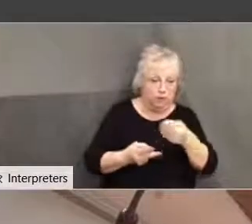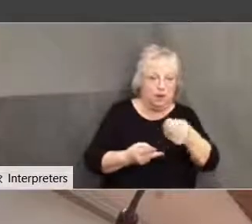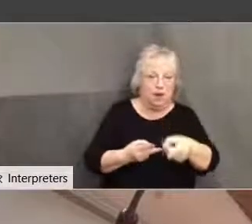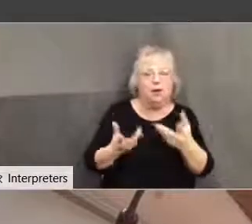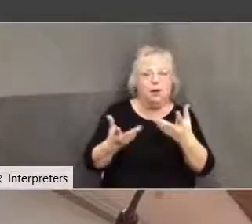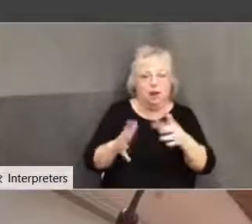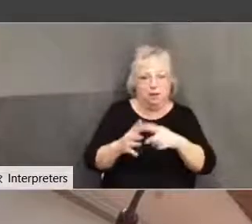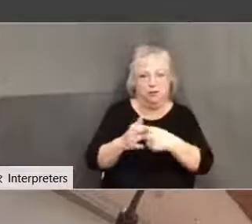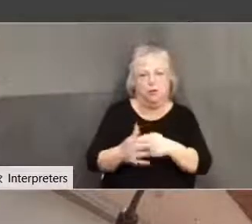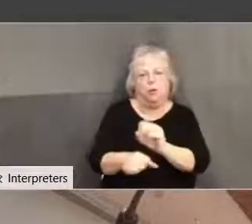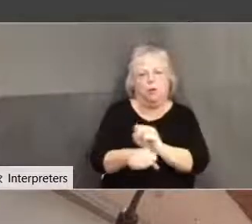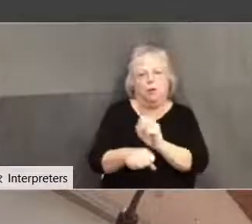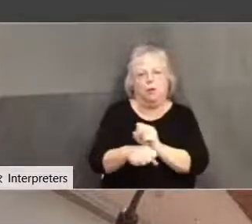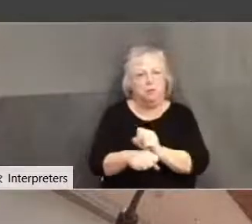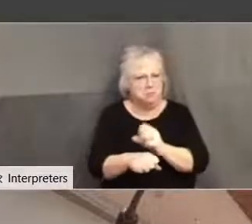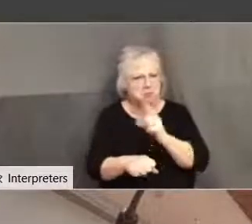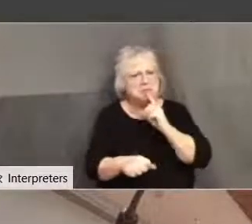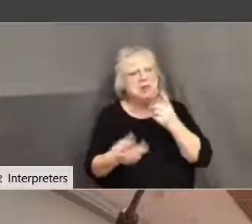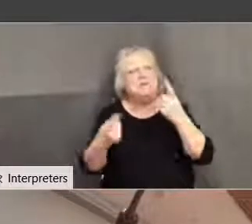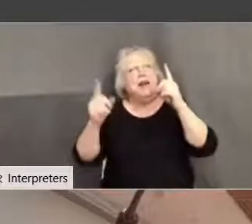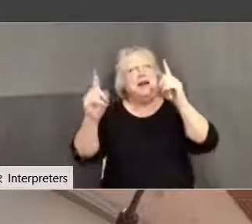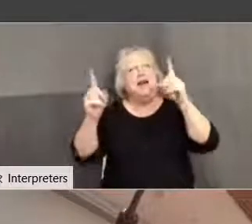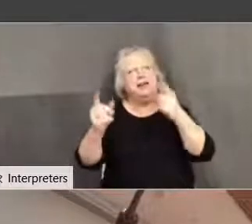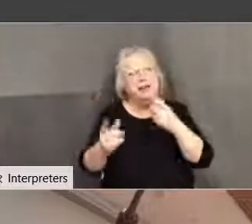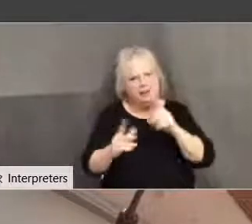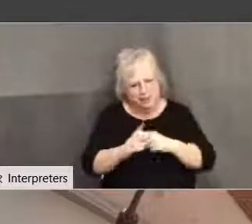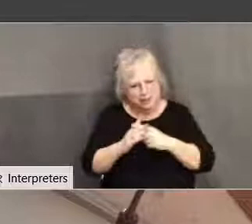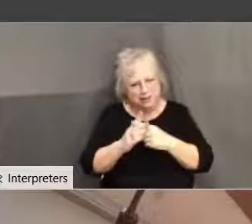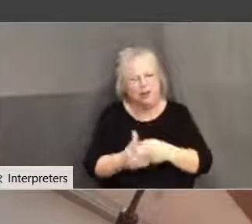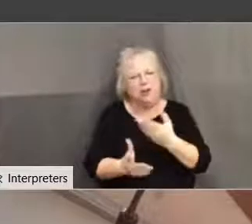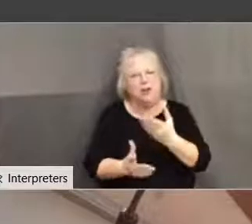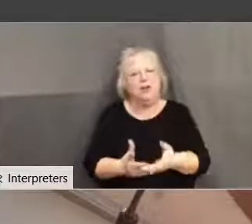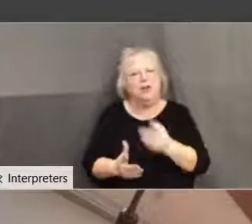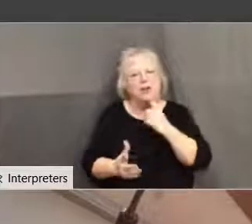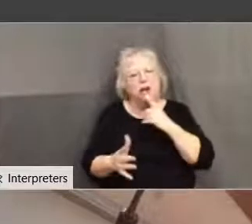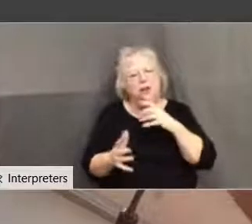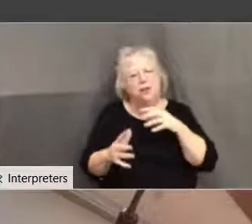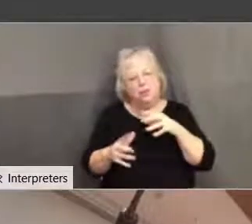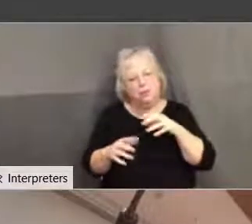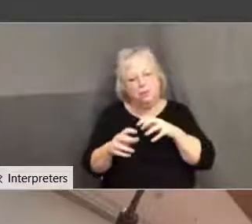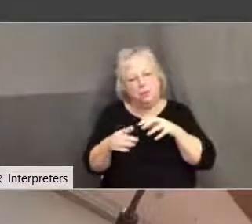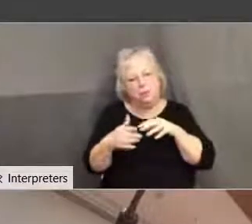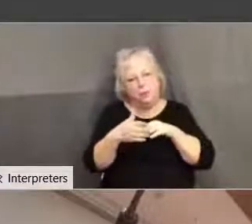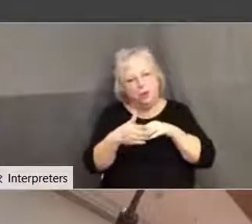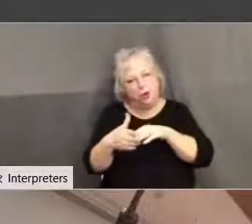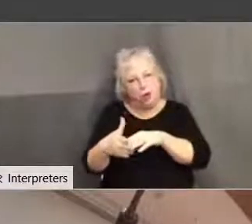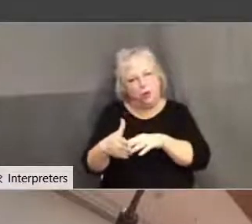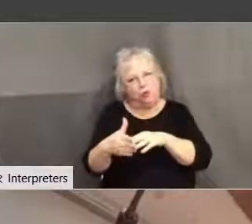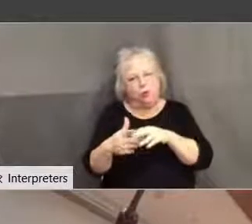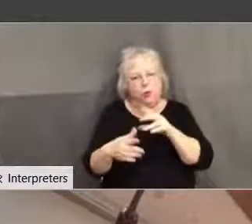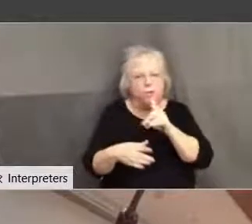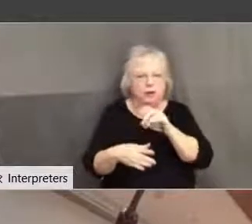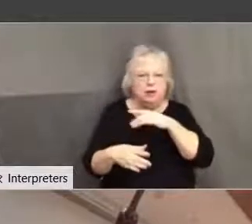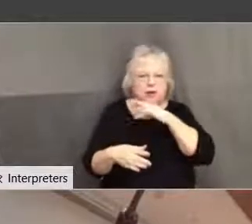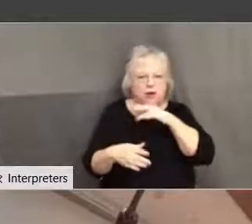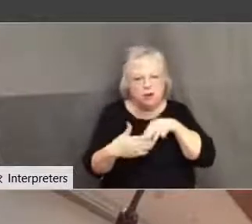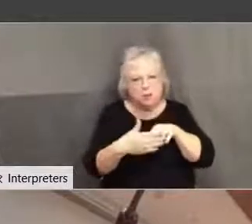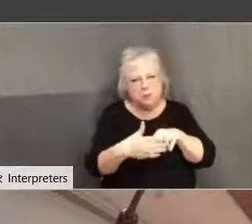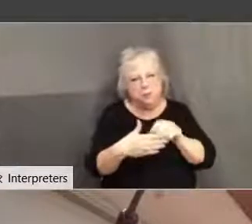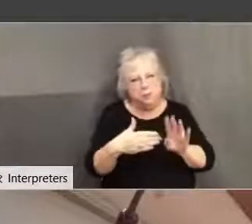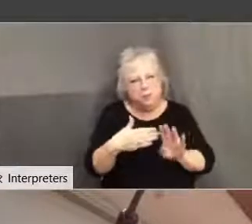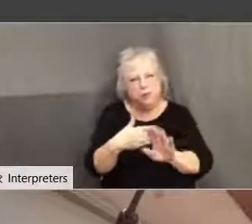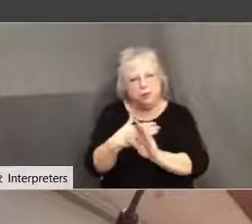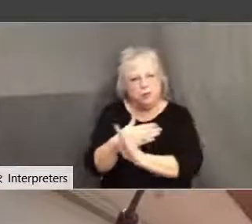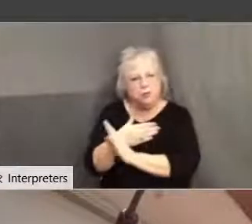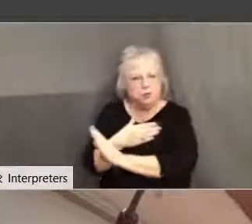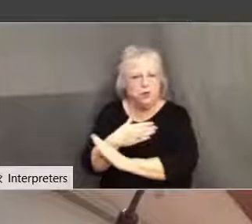It's we're finally there, Director Adcock. There's a bulldozer in the bottom of that pushing dirt around as we speak. Well, there was earlier today, but we're making